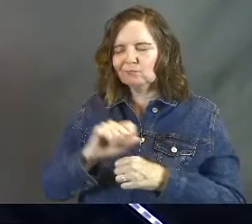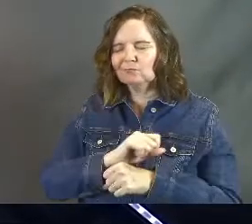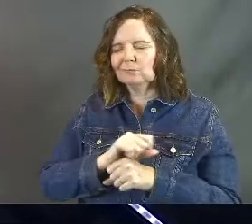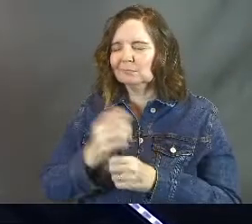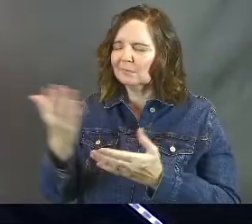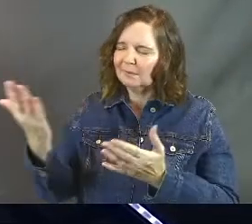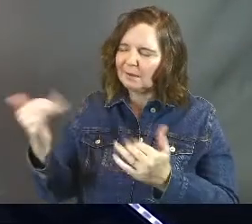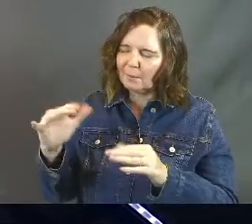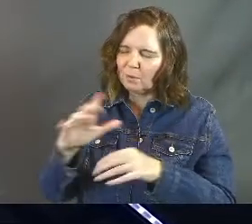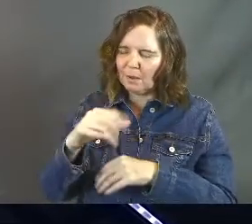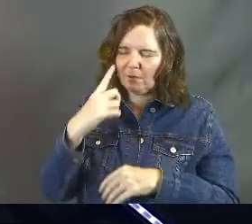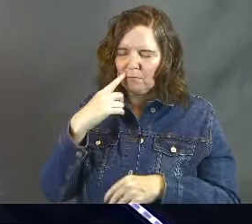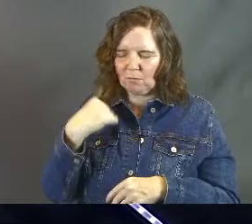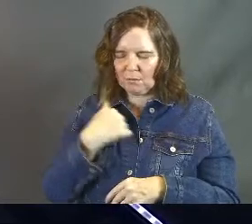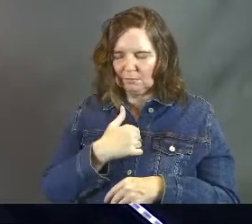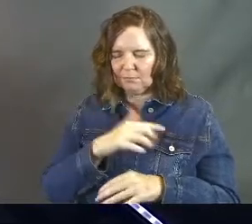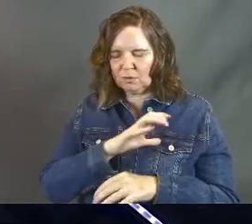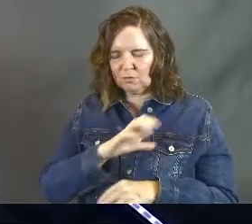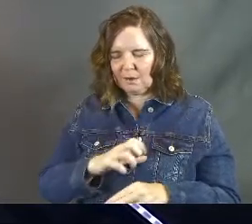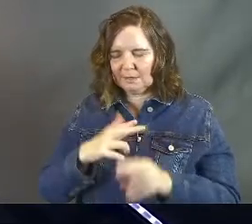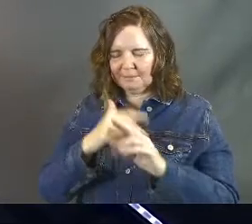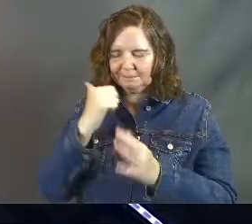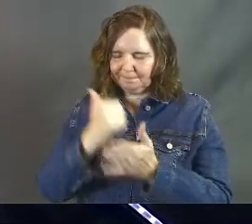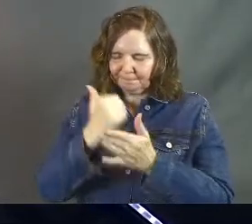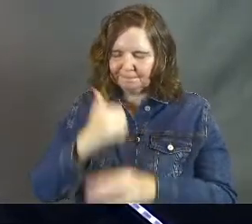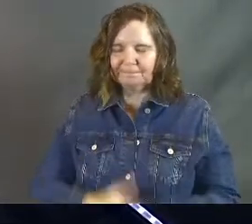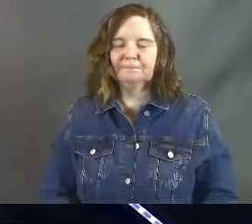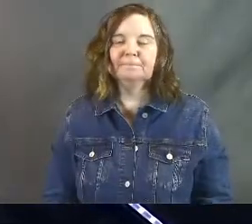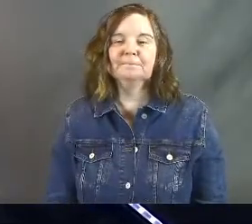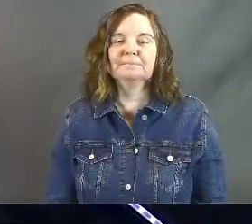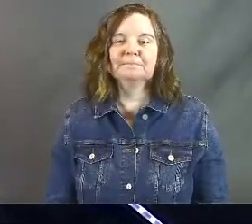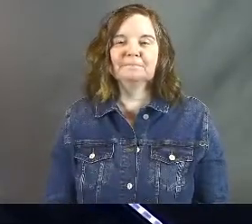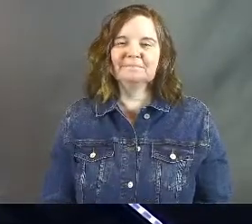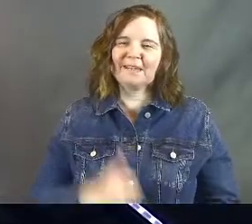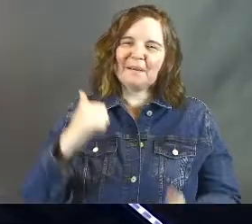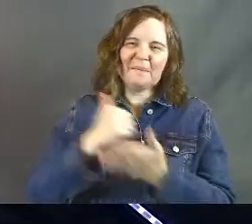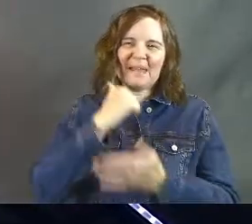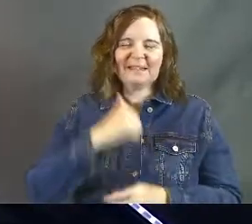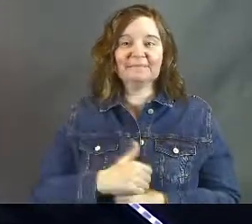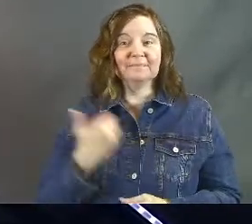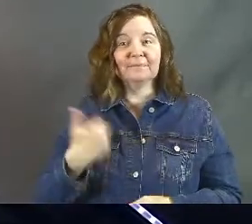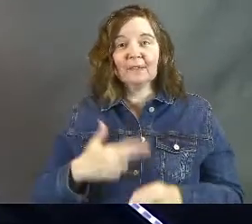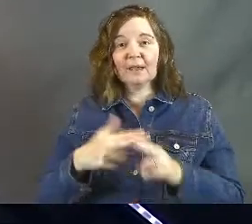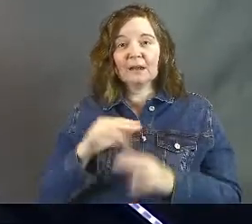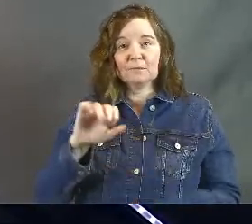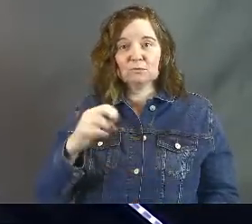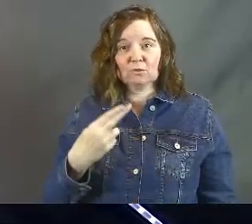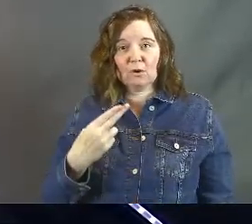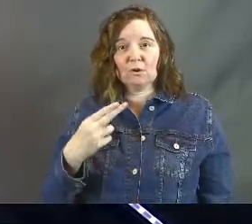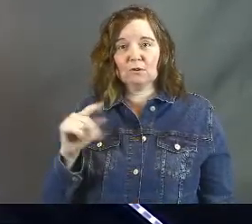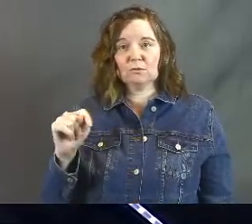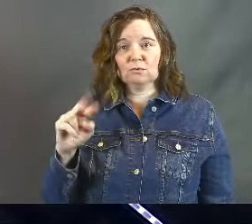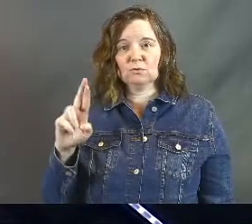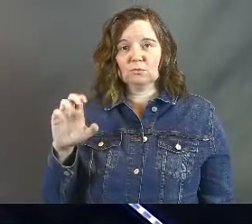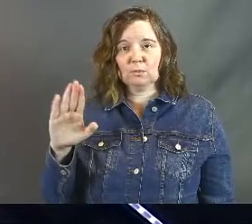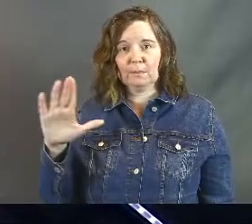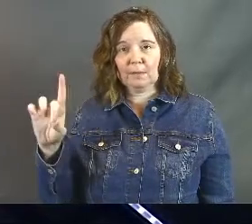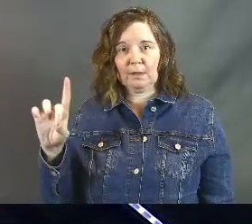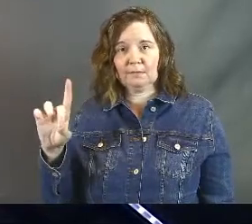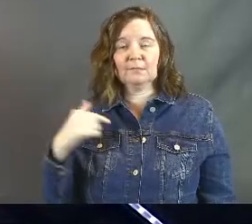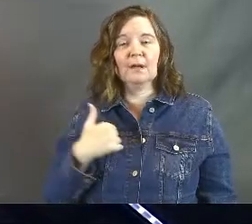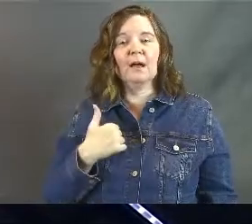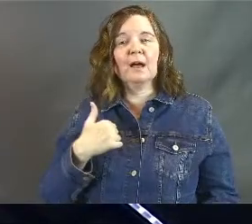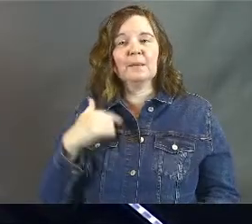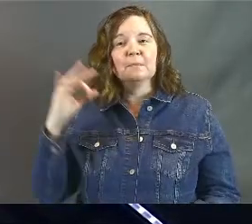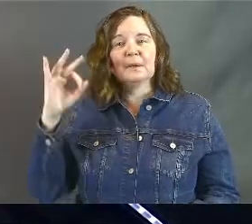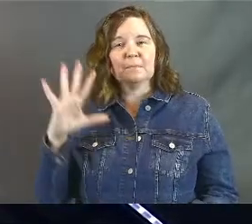you come and do that miracle? In Christ's name, amen. Amen. My name's Josh Trueblood, and one of the pastors here at